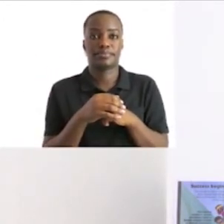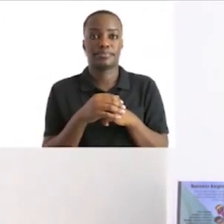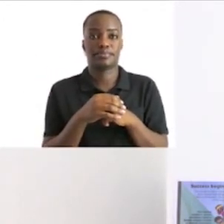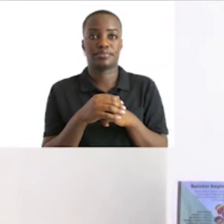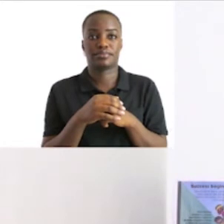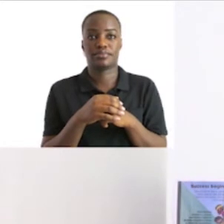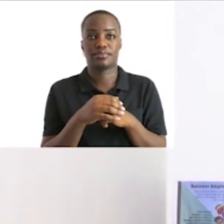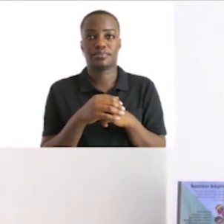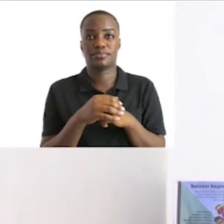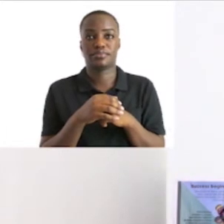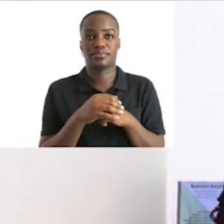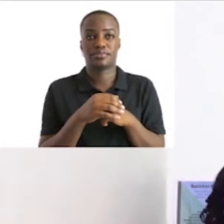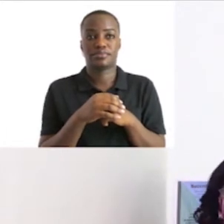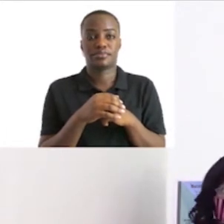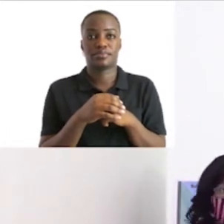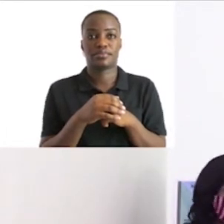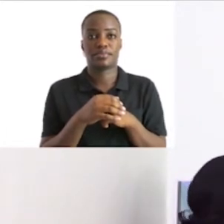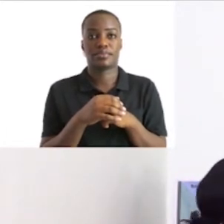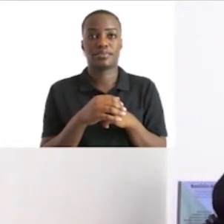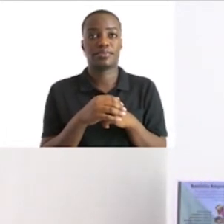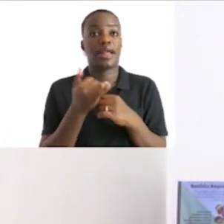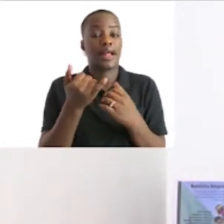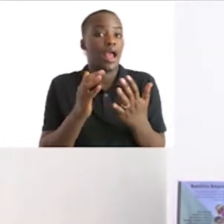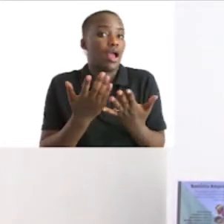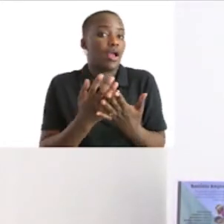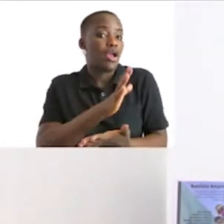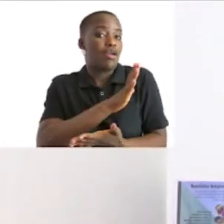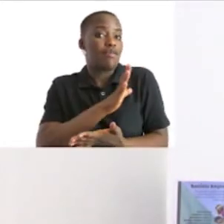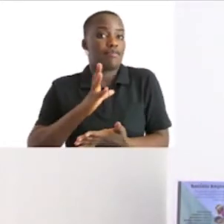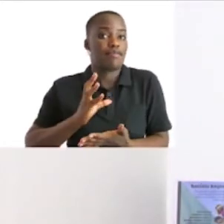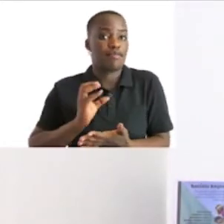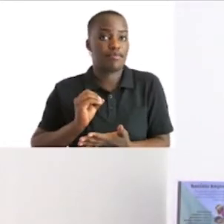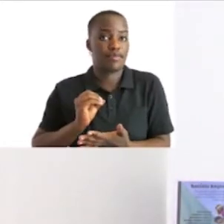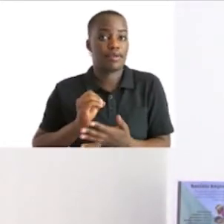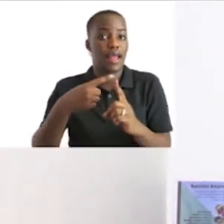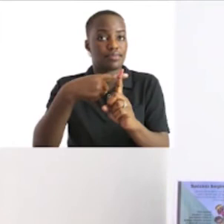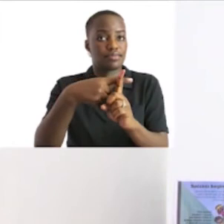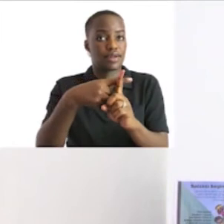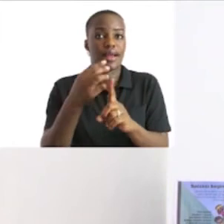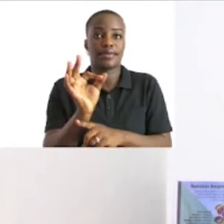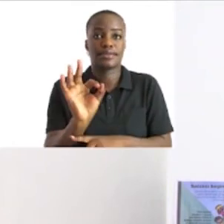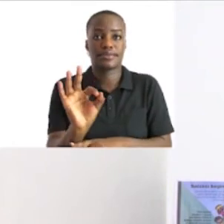9. Now our sum reads 50 plus